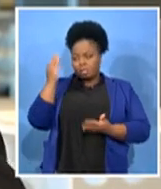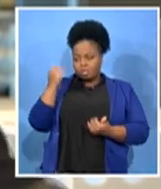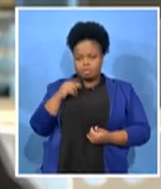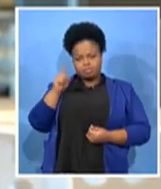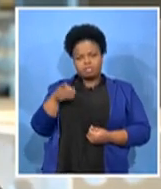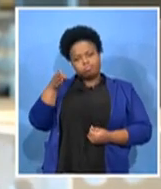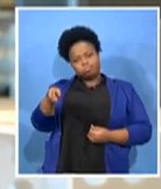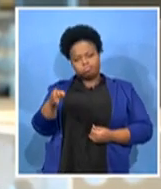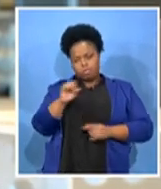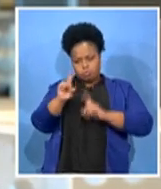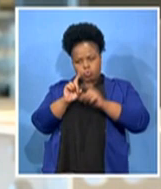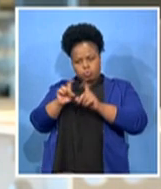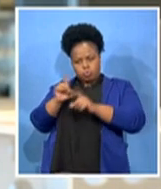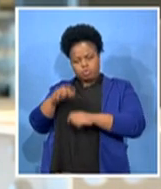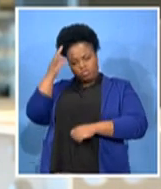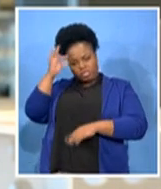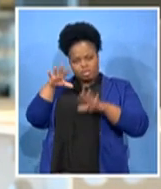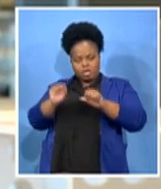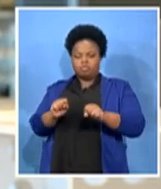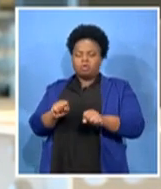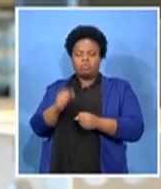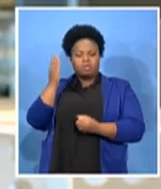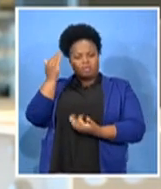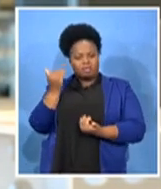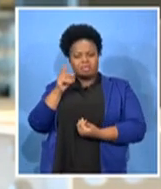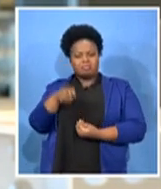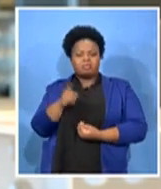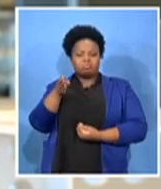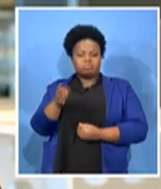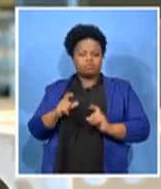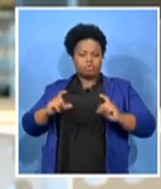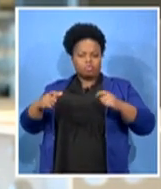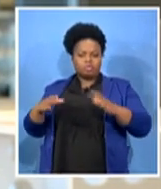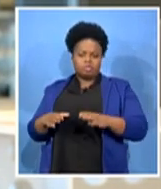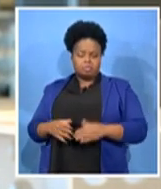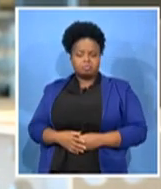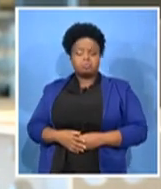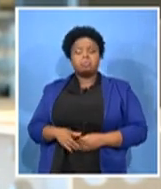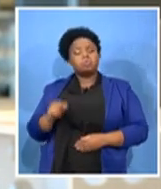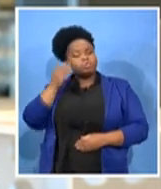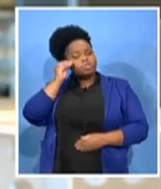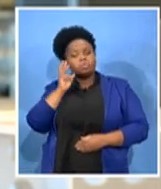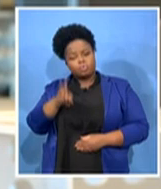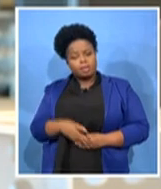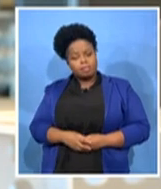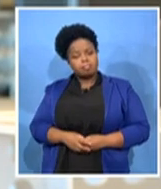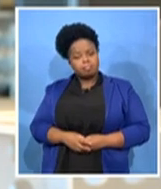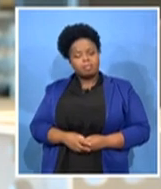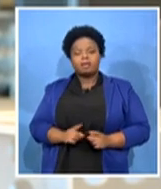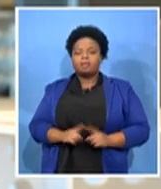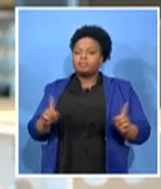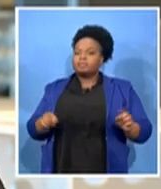also go before the commission, perhaps which would be very interesting. But also they have the issue